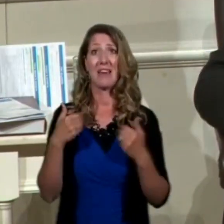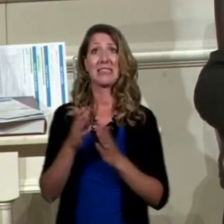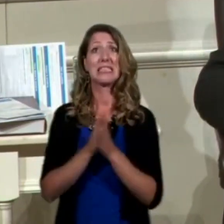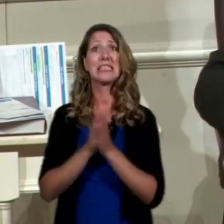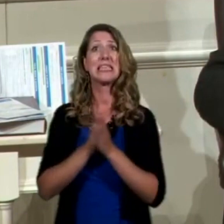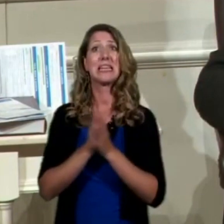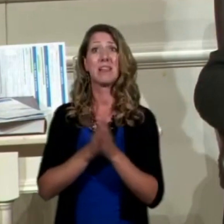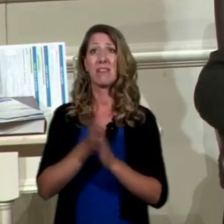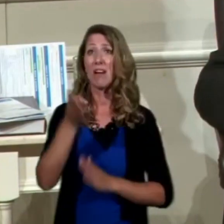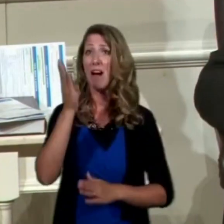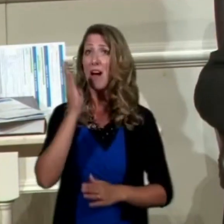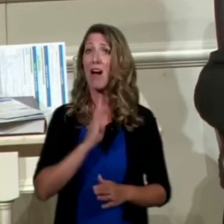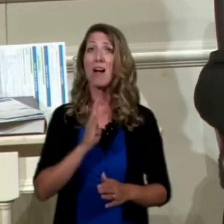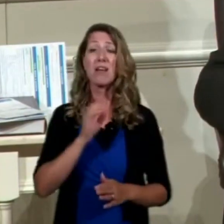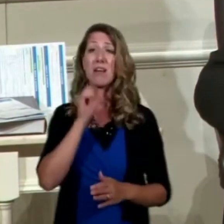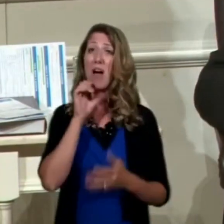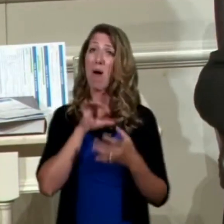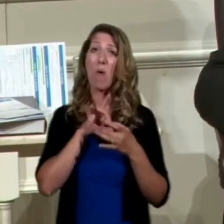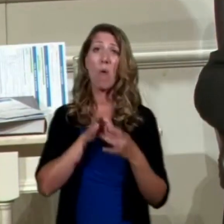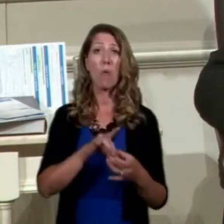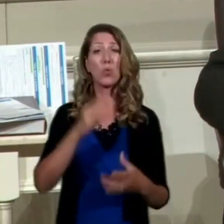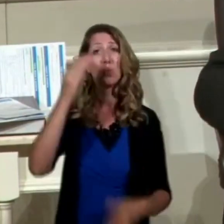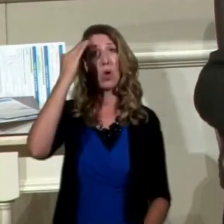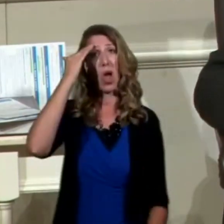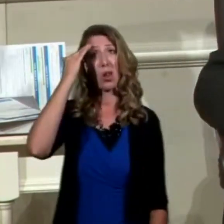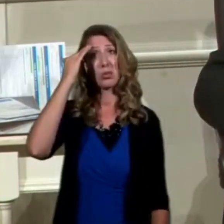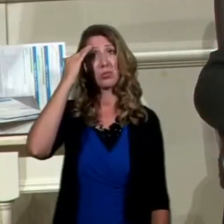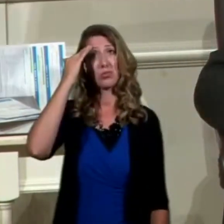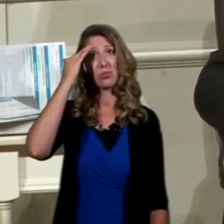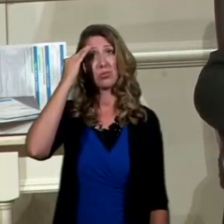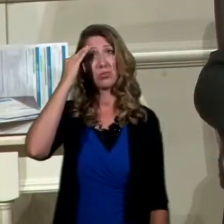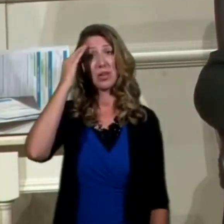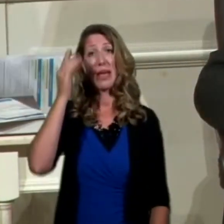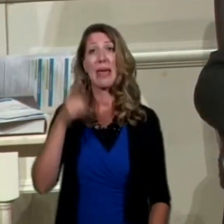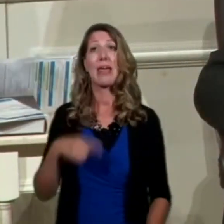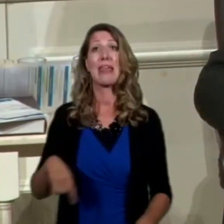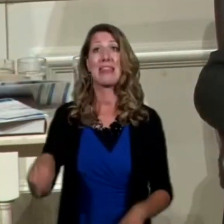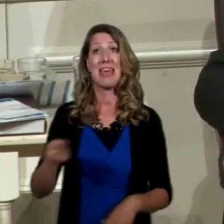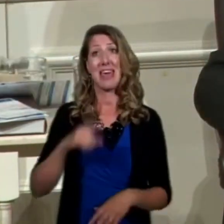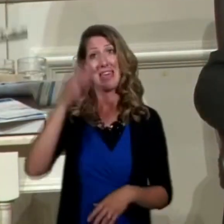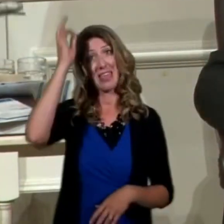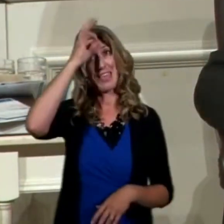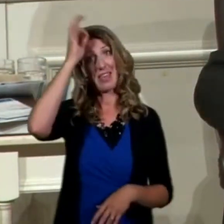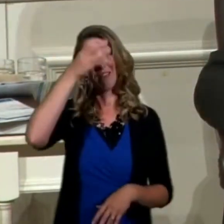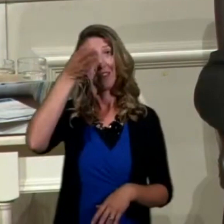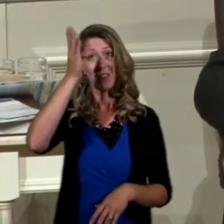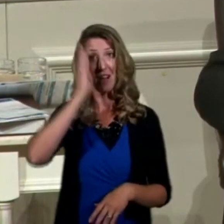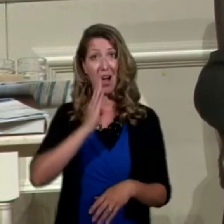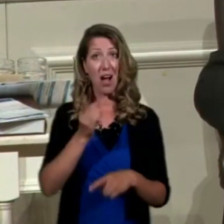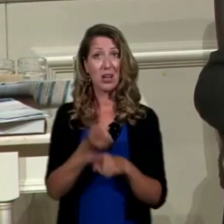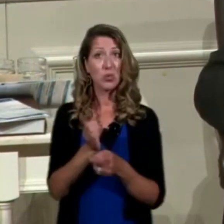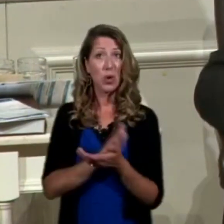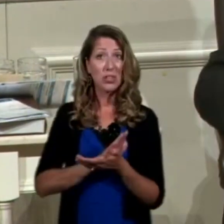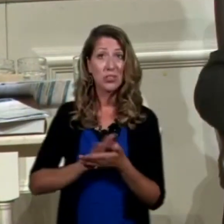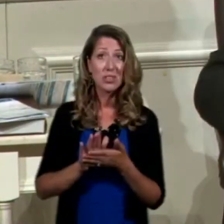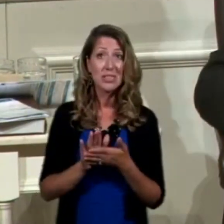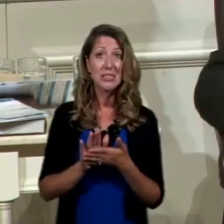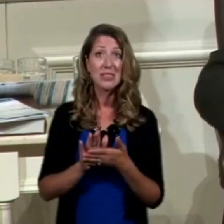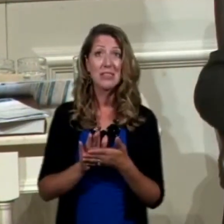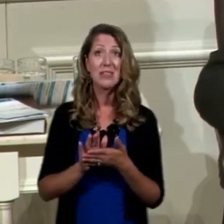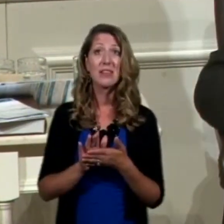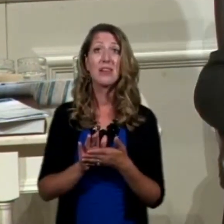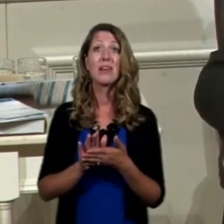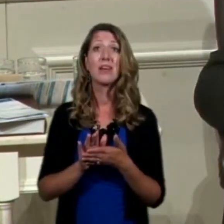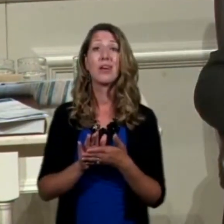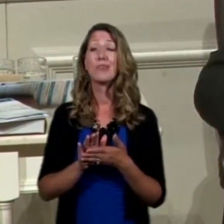God, but not according to knowledge. For they, being ignorant of God's righteousness, and